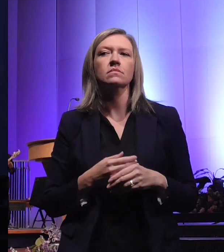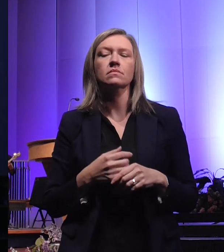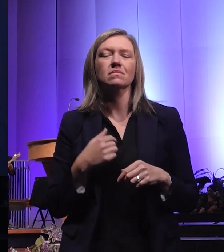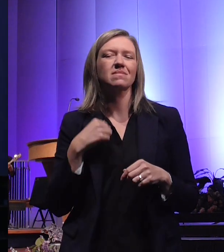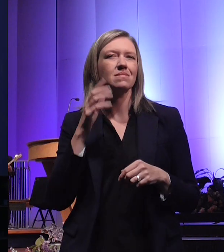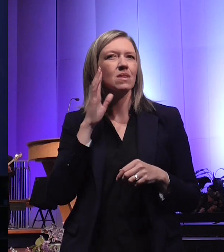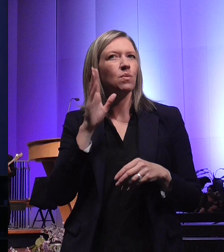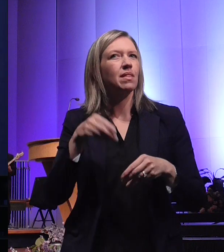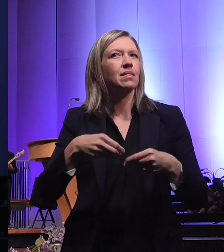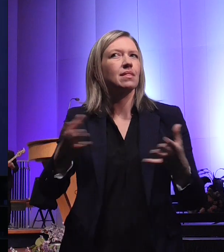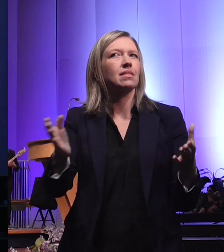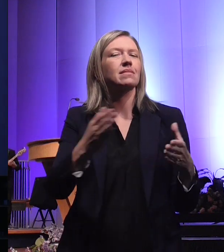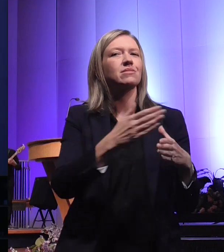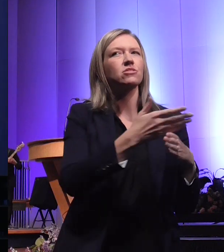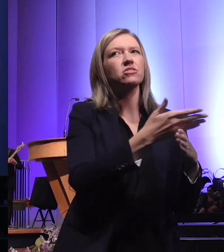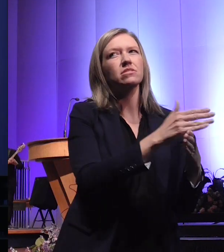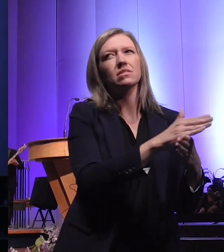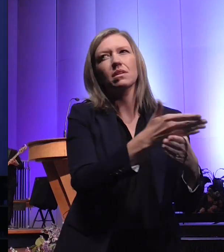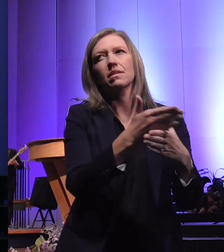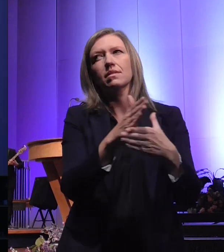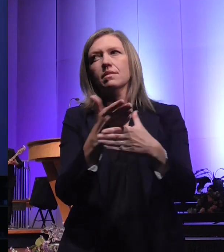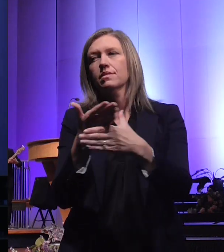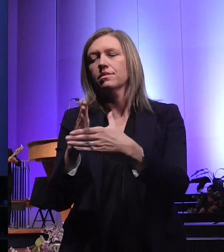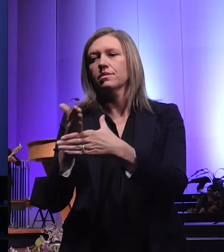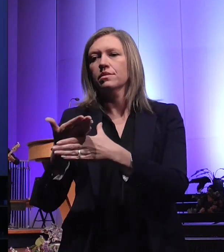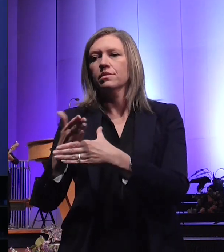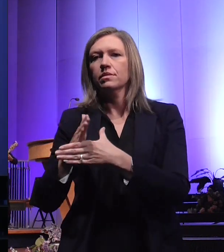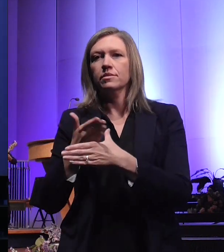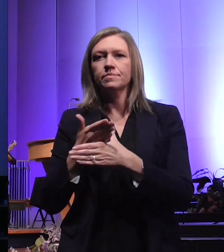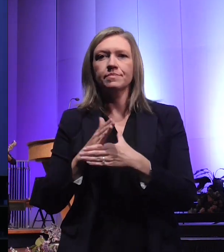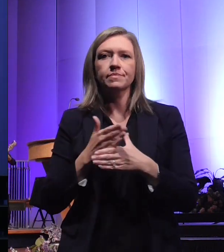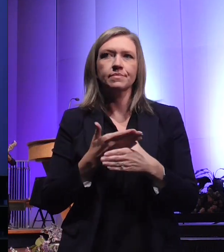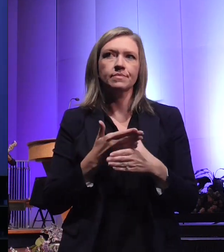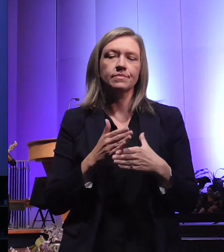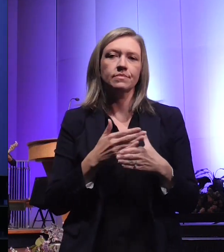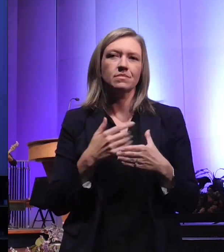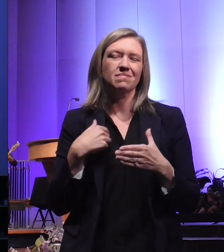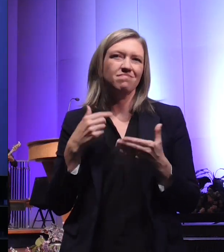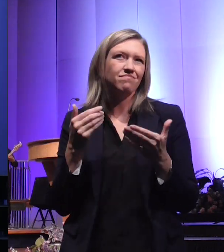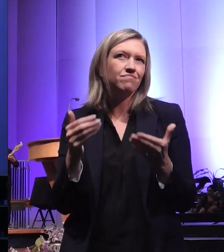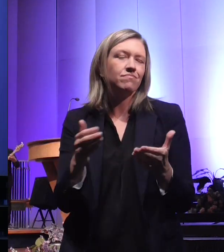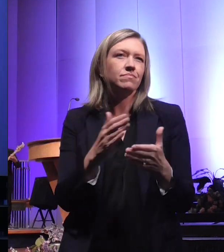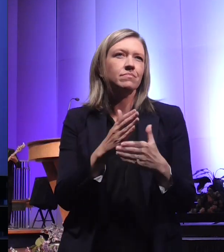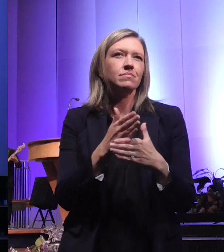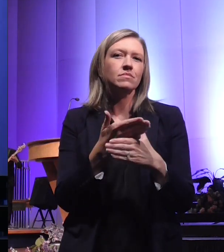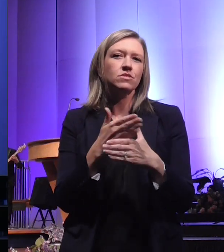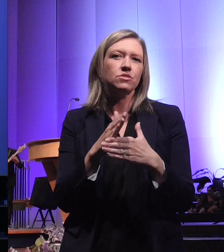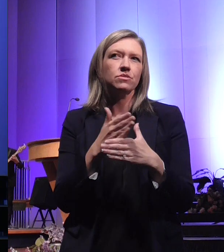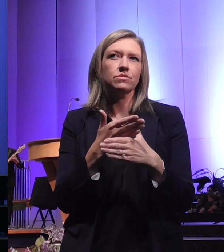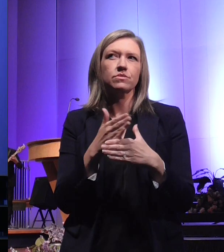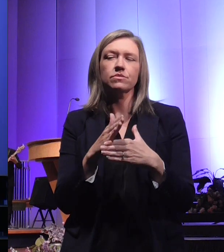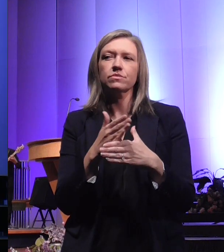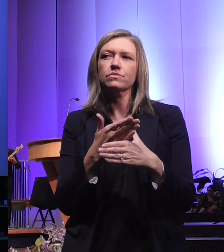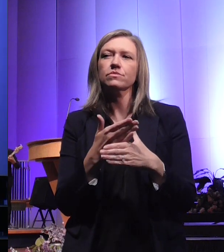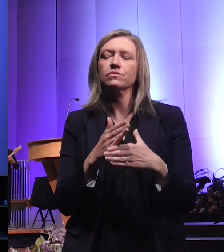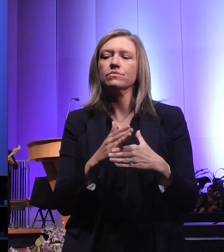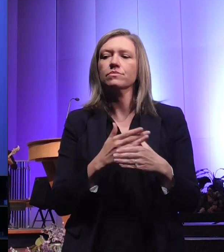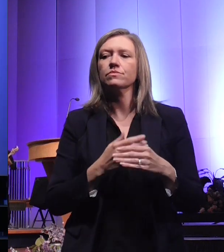share, I will share, I will share.